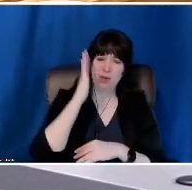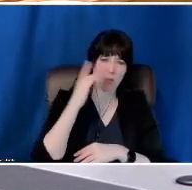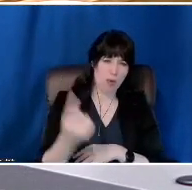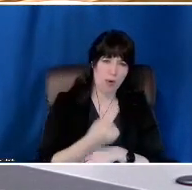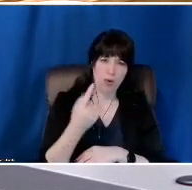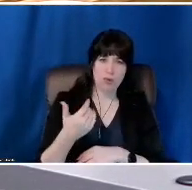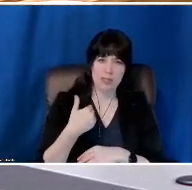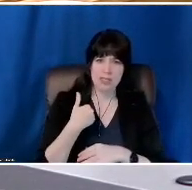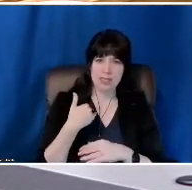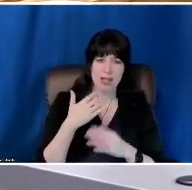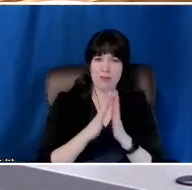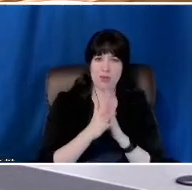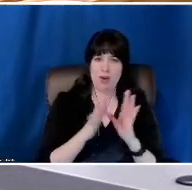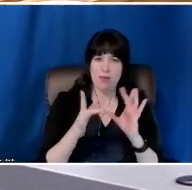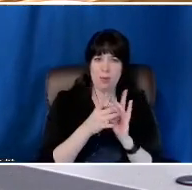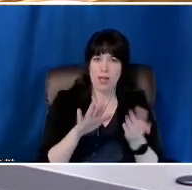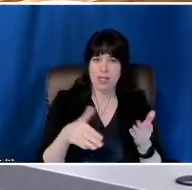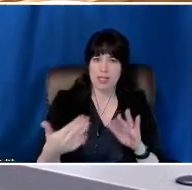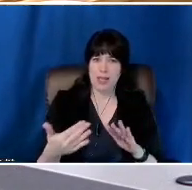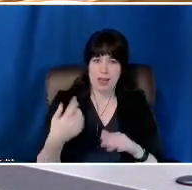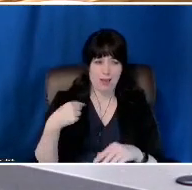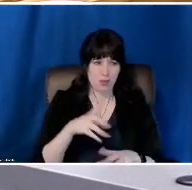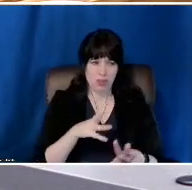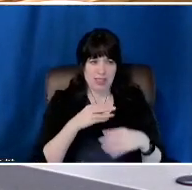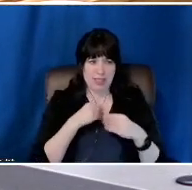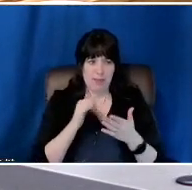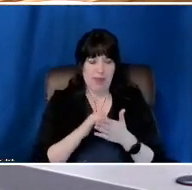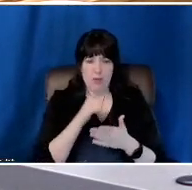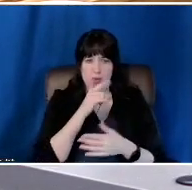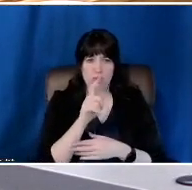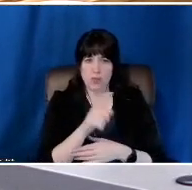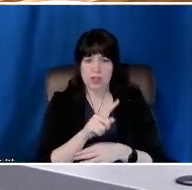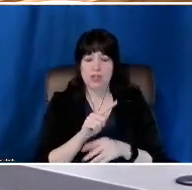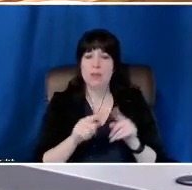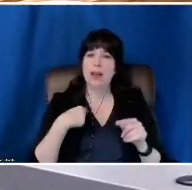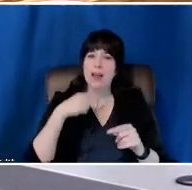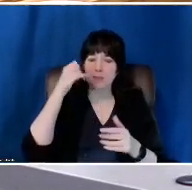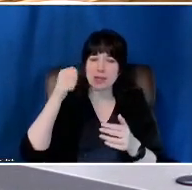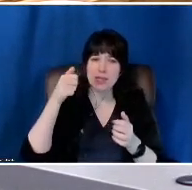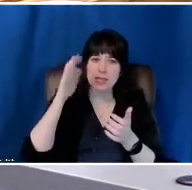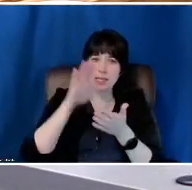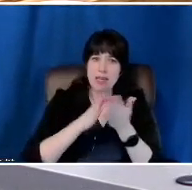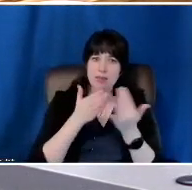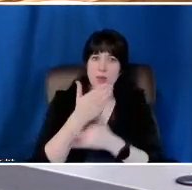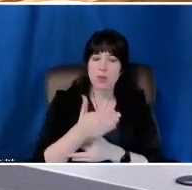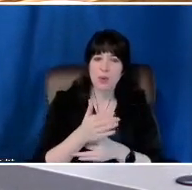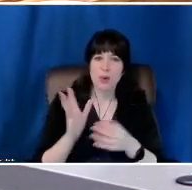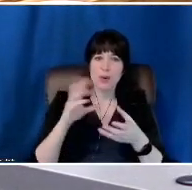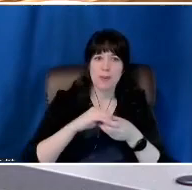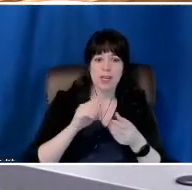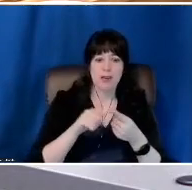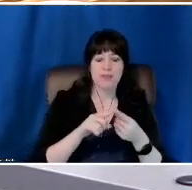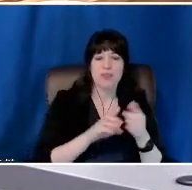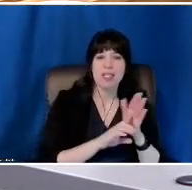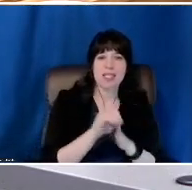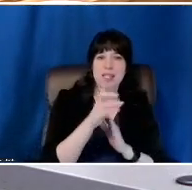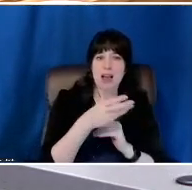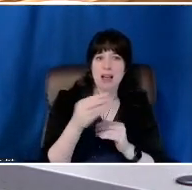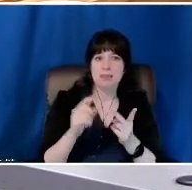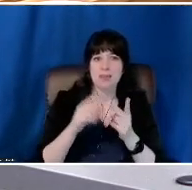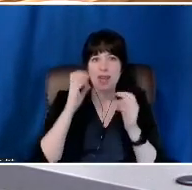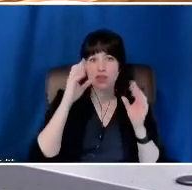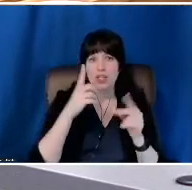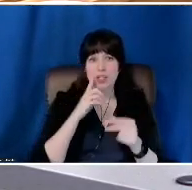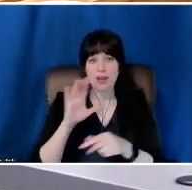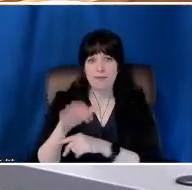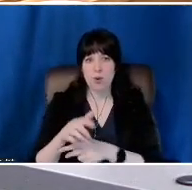traffic-related deaths. We've come to accept that and not question it, but I firmly believe that through a combination of design, education, and enforcement, we will be